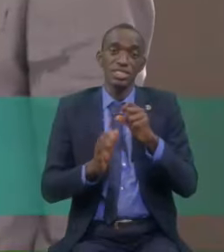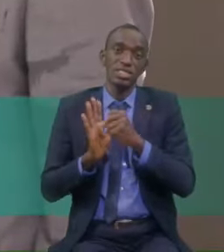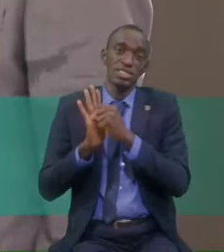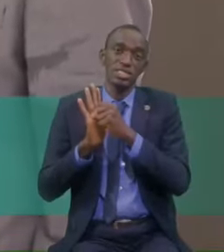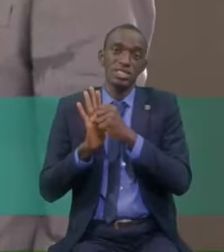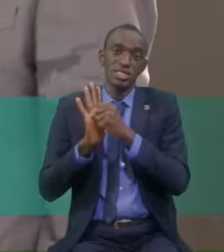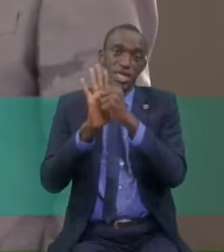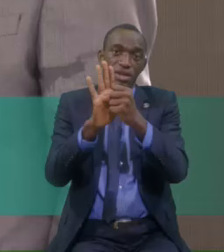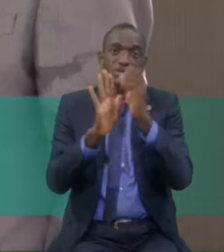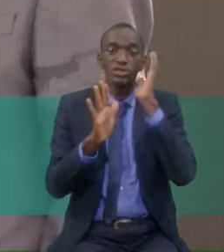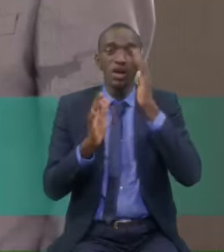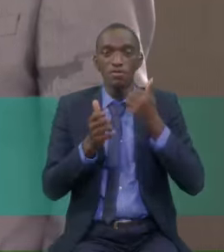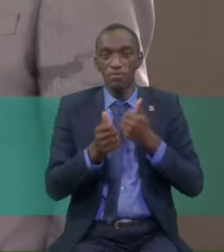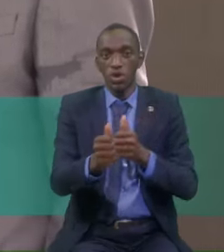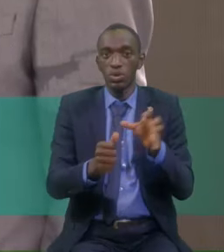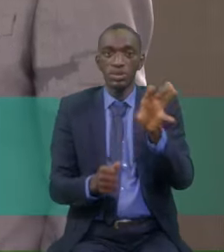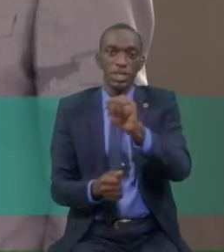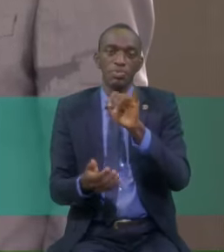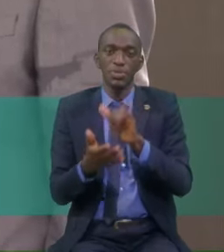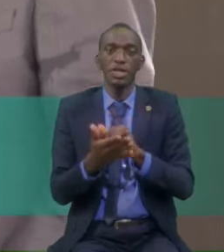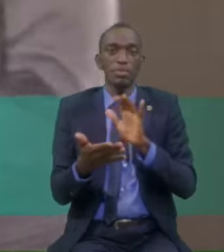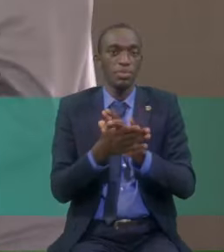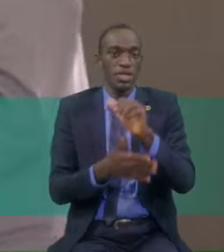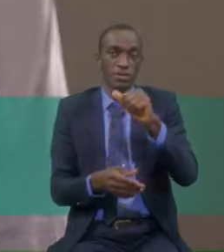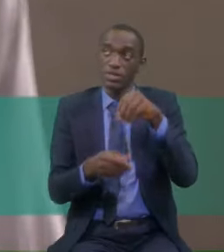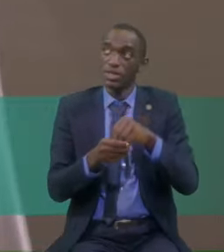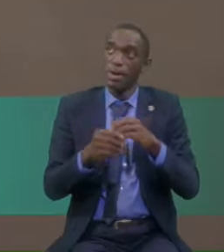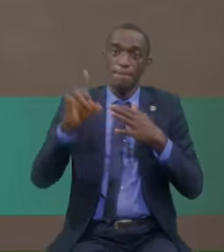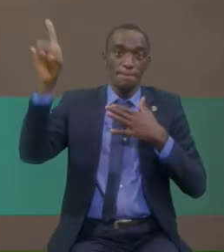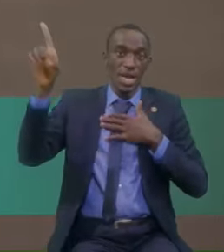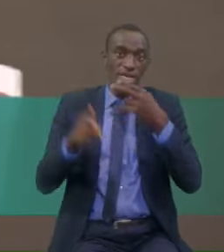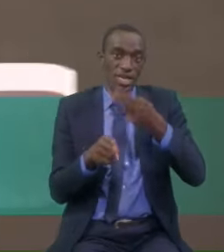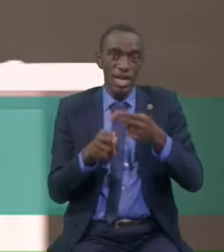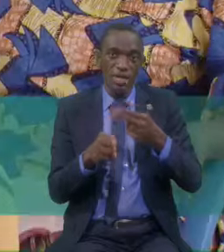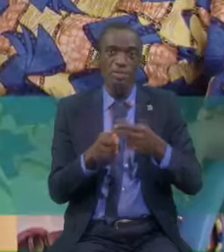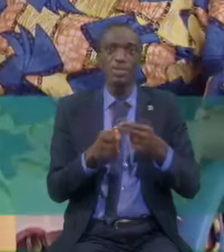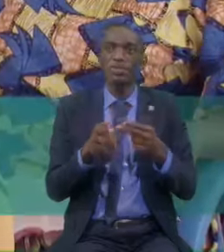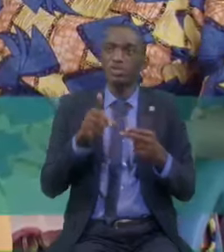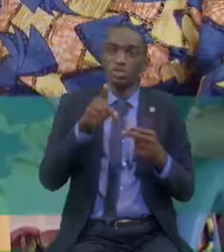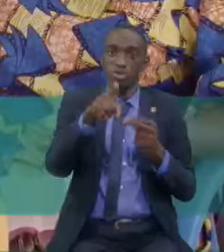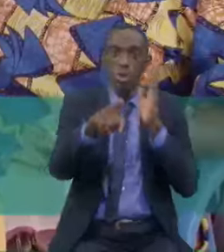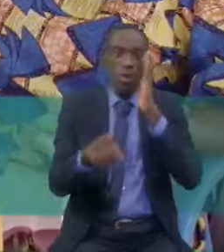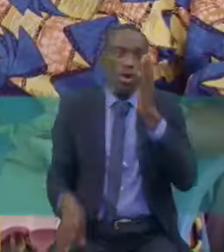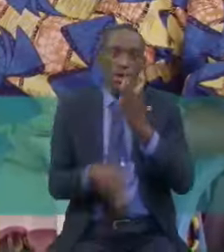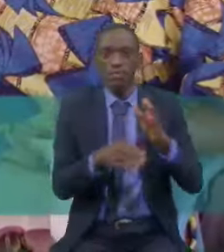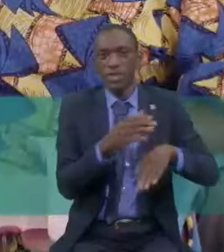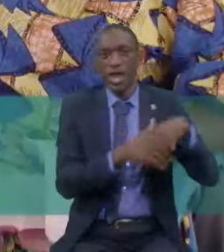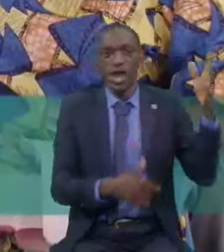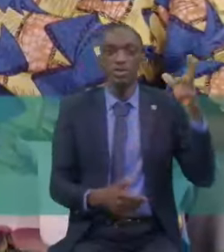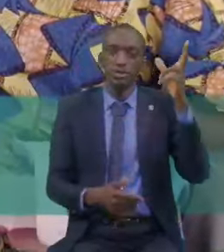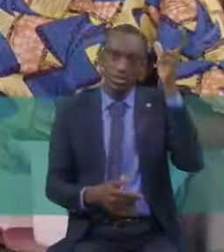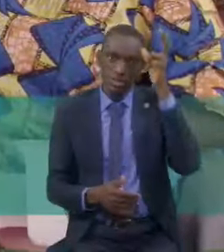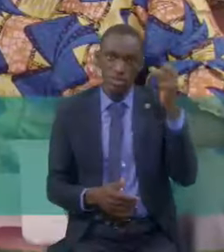name, they will cast out devils. They will cast out devils. They will cast